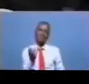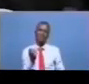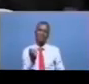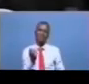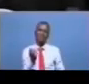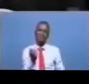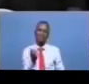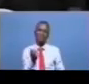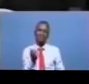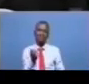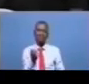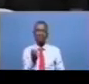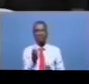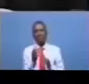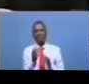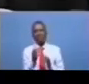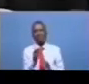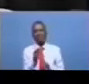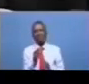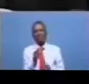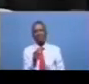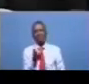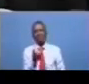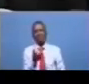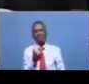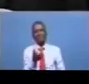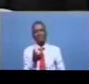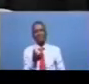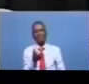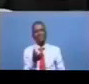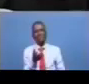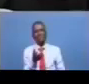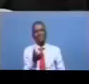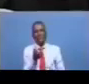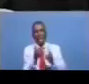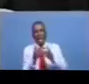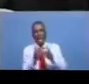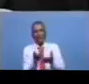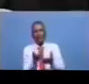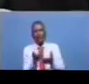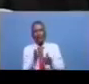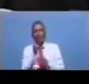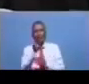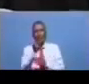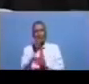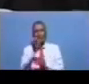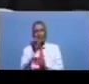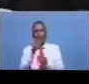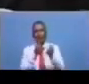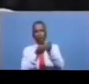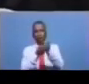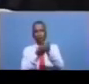disaffection or how dissatisfied are your supporters across the country